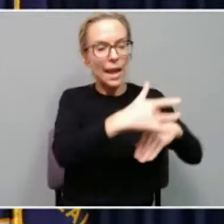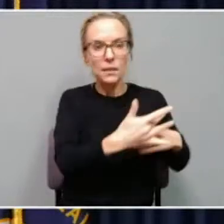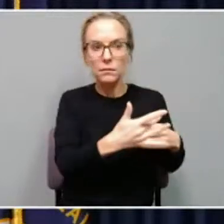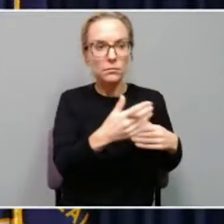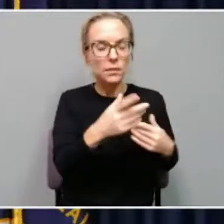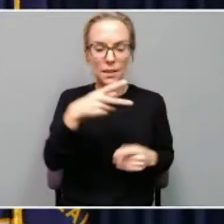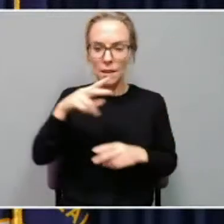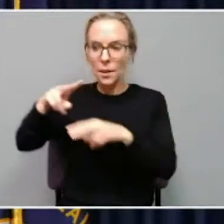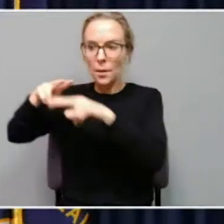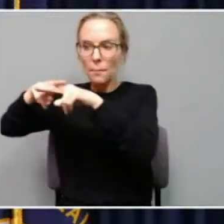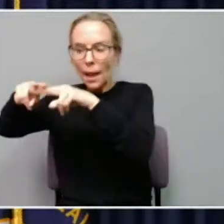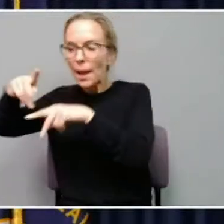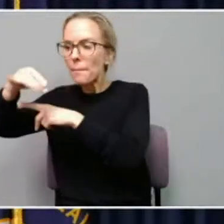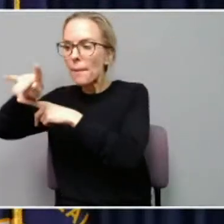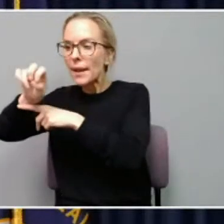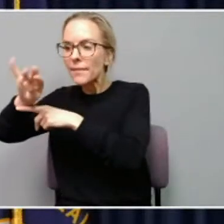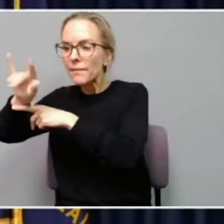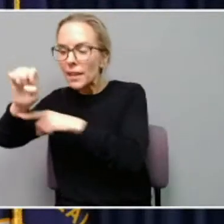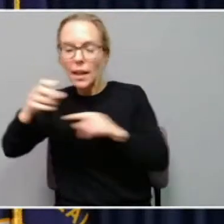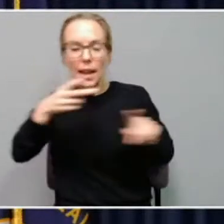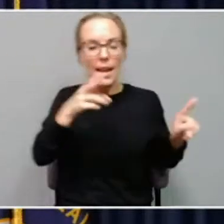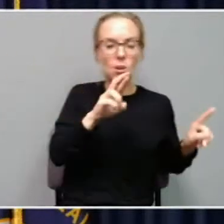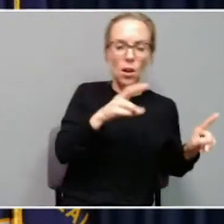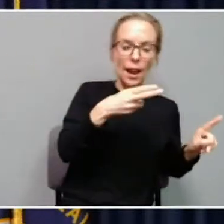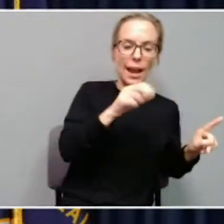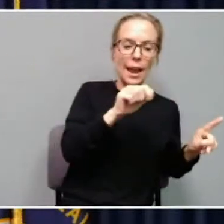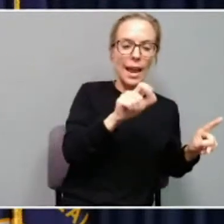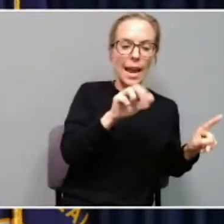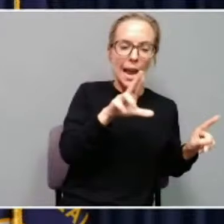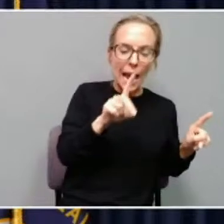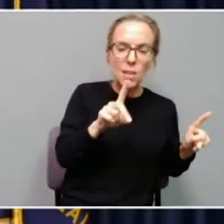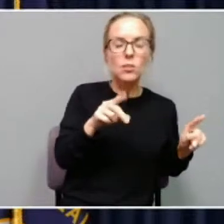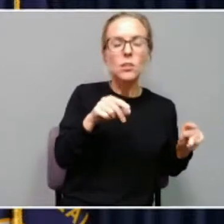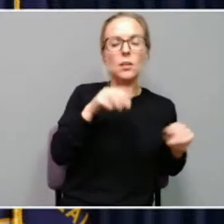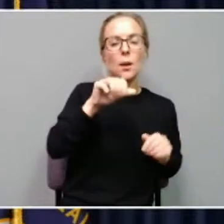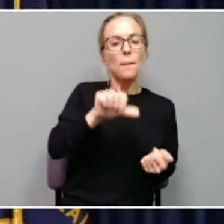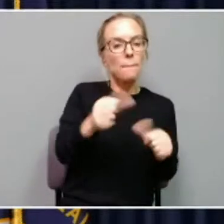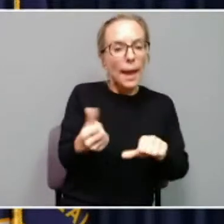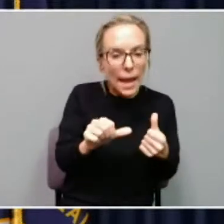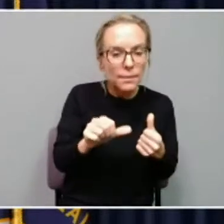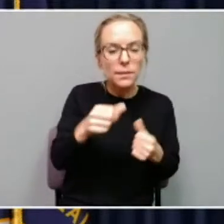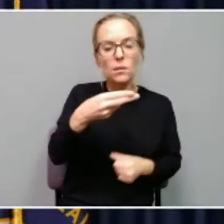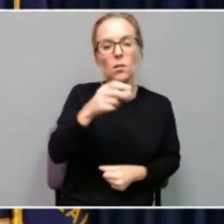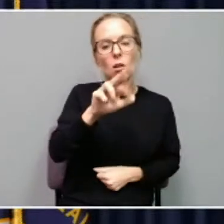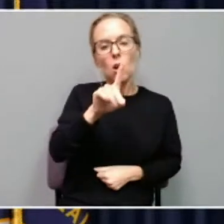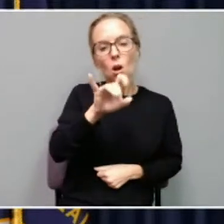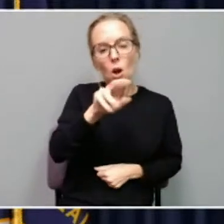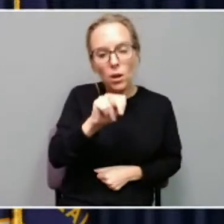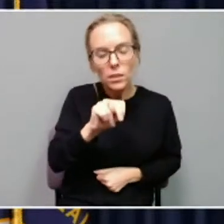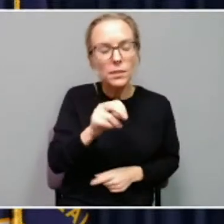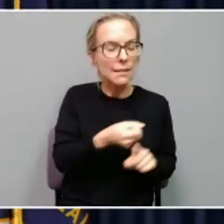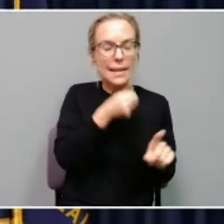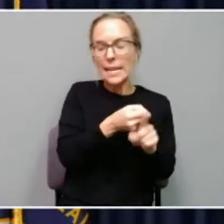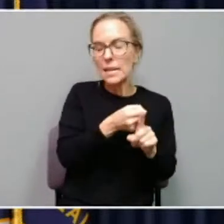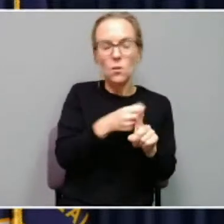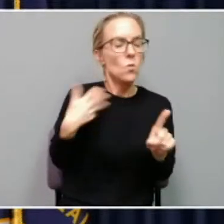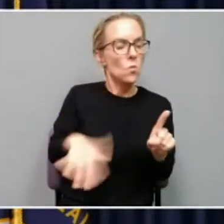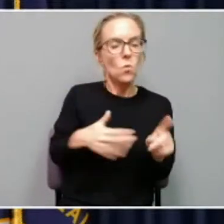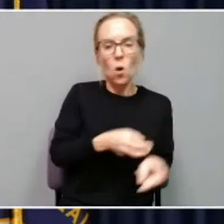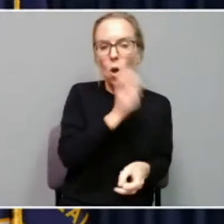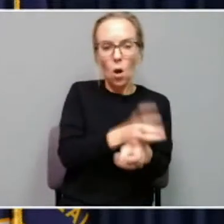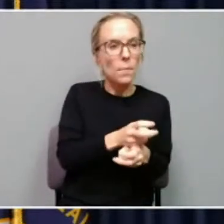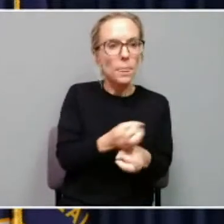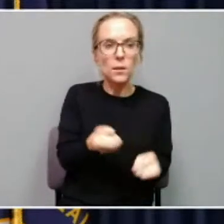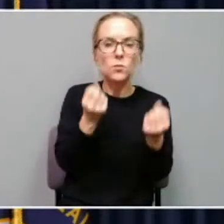and ARH Hazard is having a tough time. Baptist Hardin hit really hard, and so many